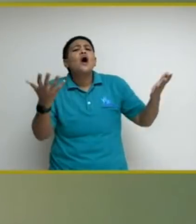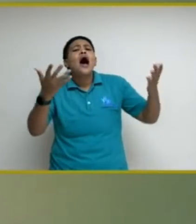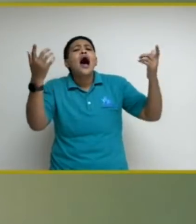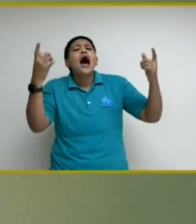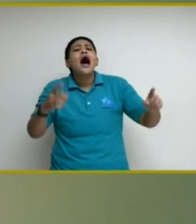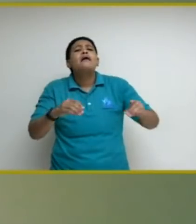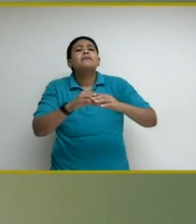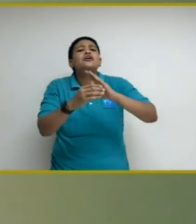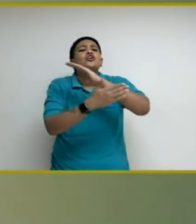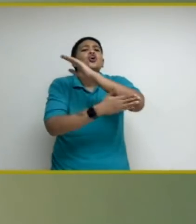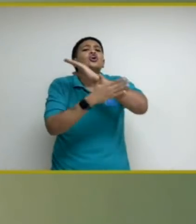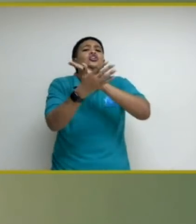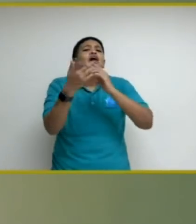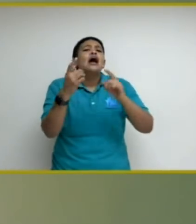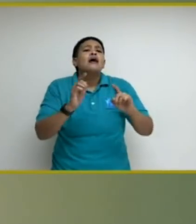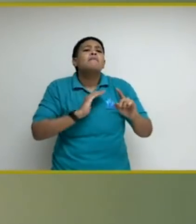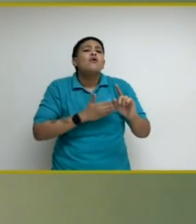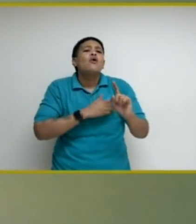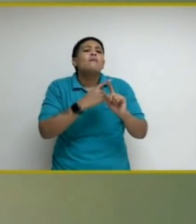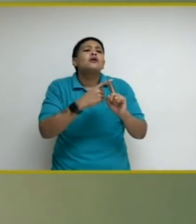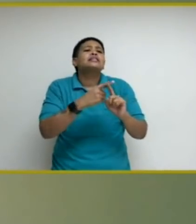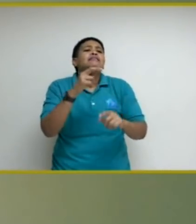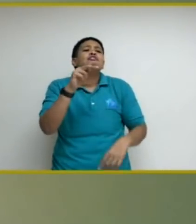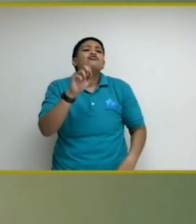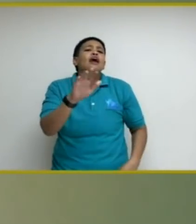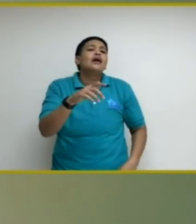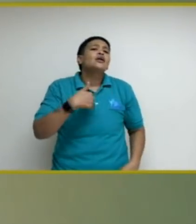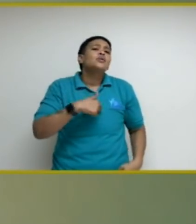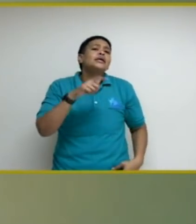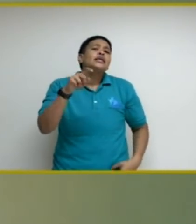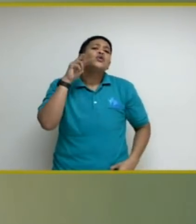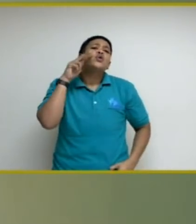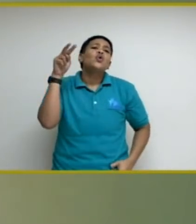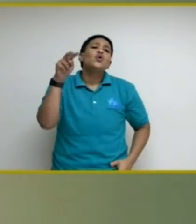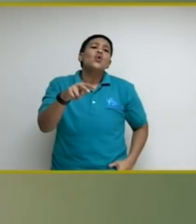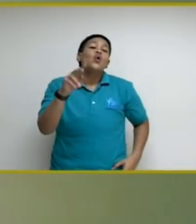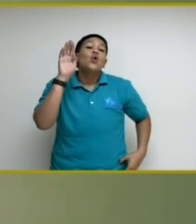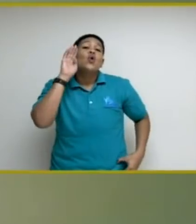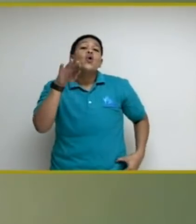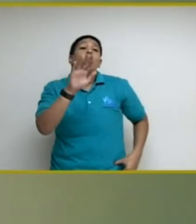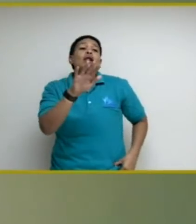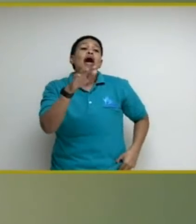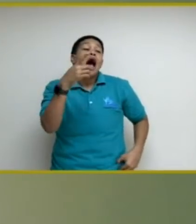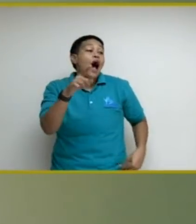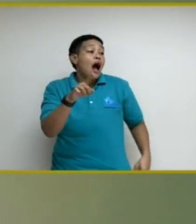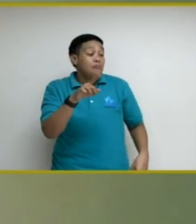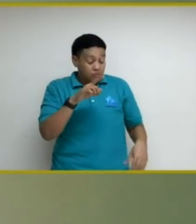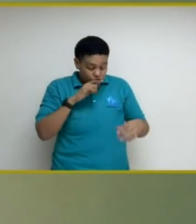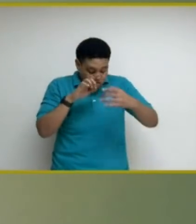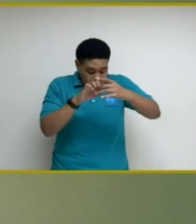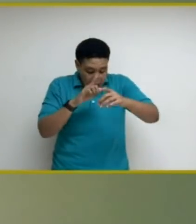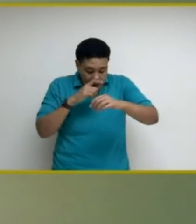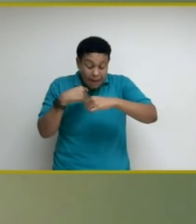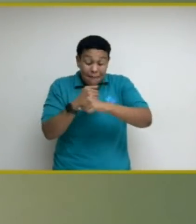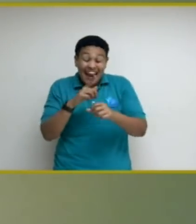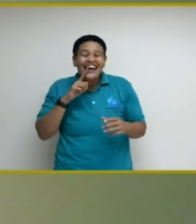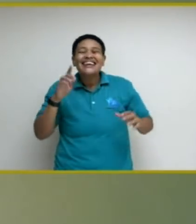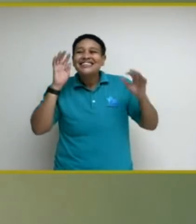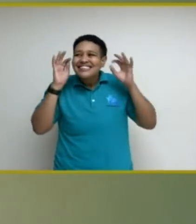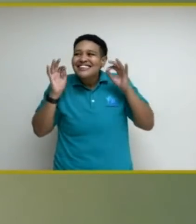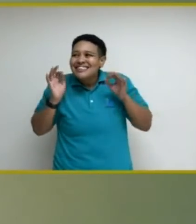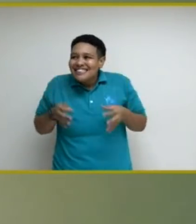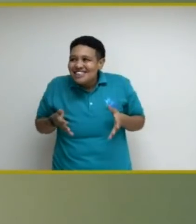in country, our positivity rate. We need to look at all of that in order to make